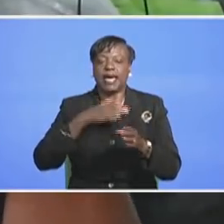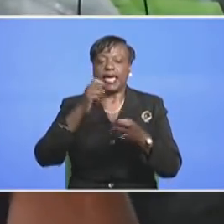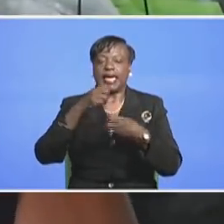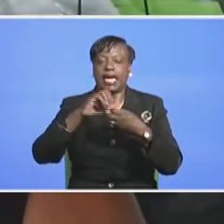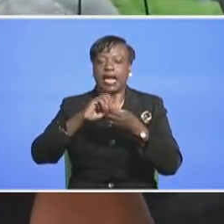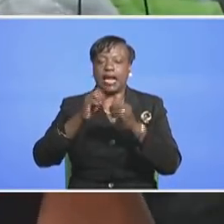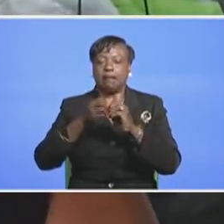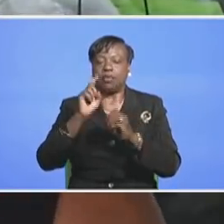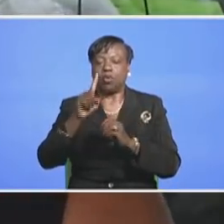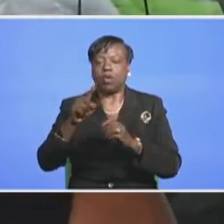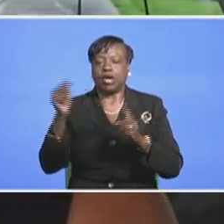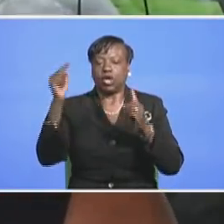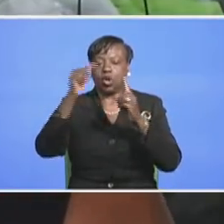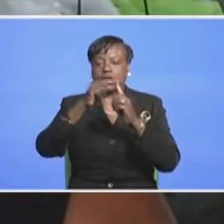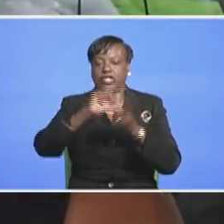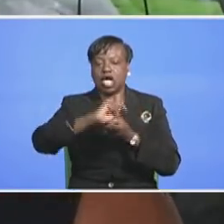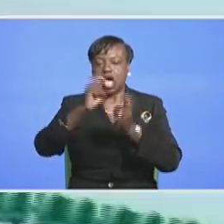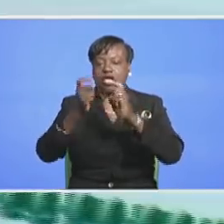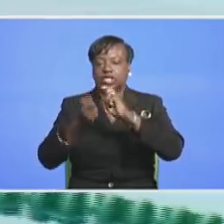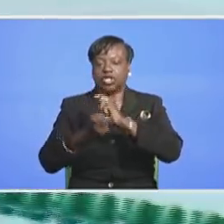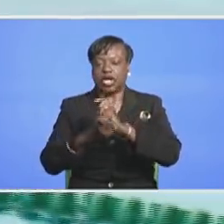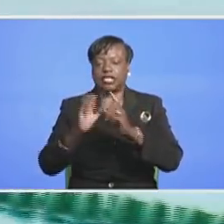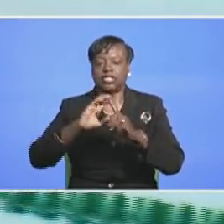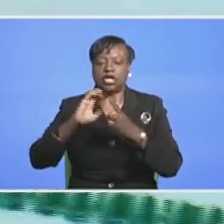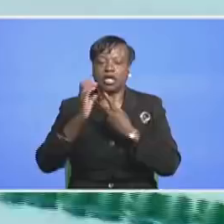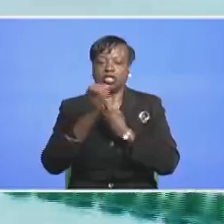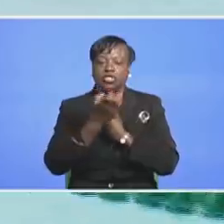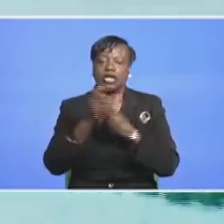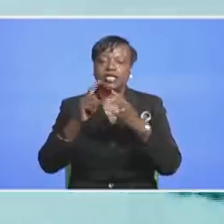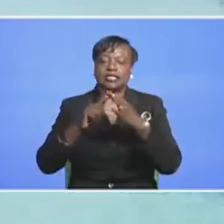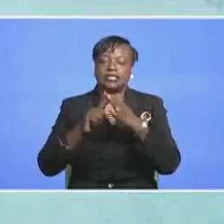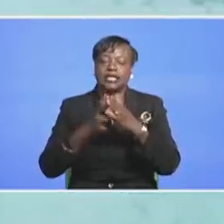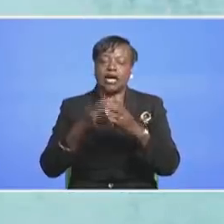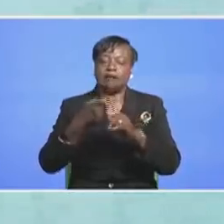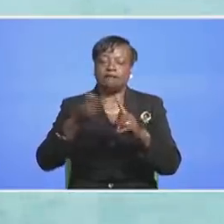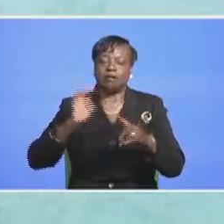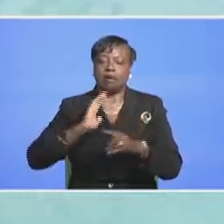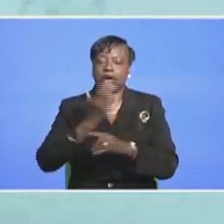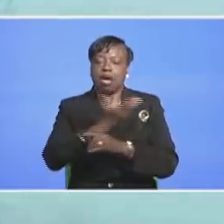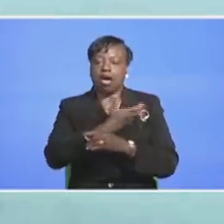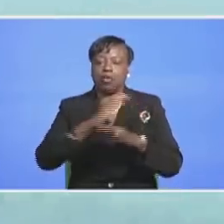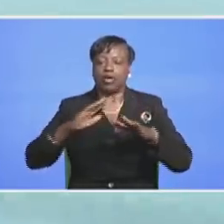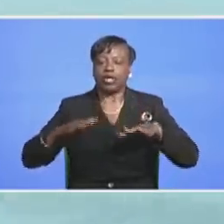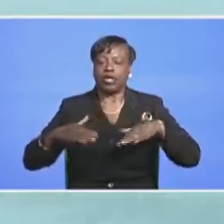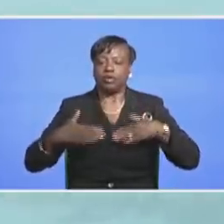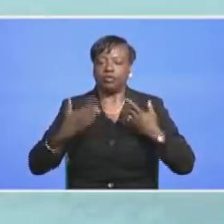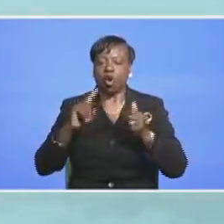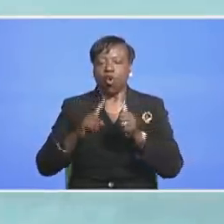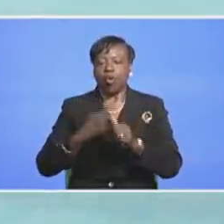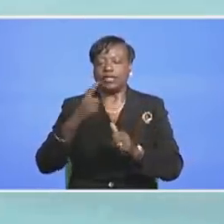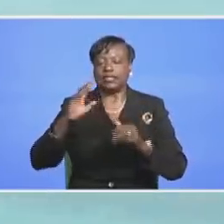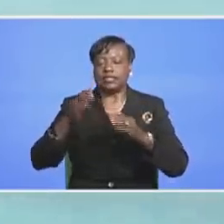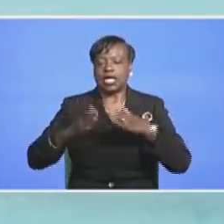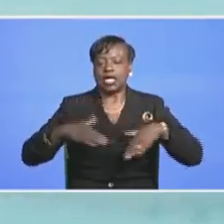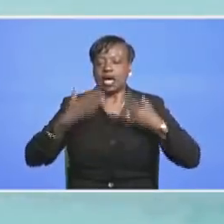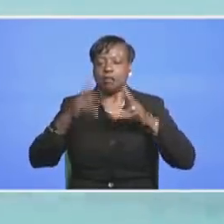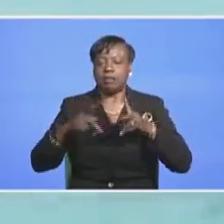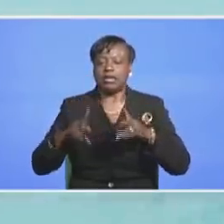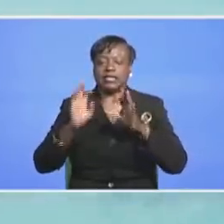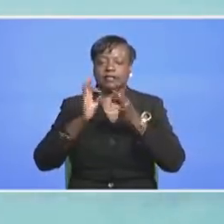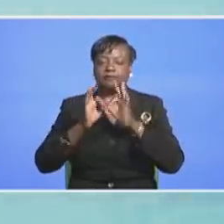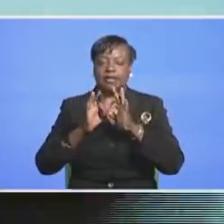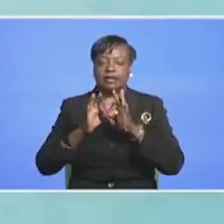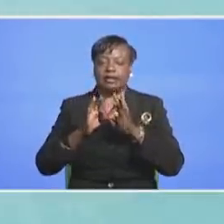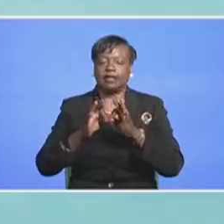culture, try to get an understanding that it starts from our youth. And when our youth is fit and they have a better understanding of better nutrition and